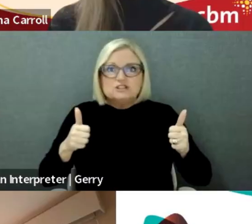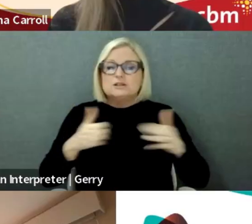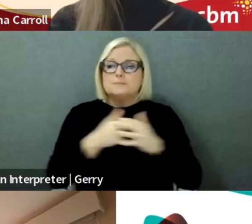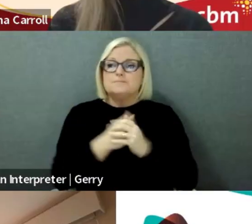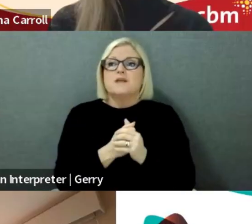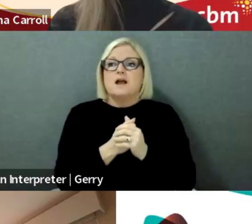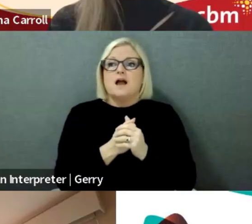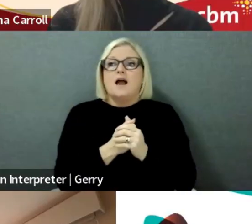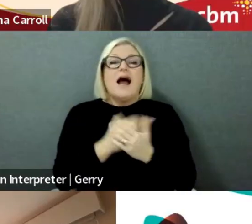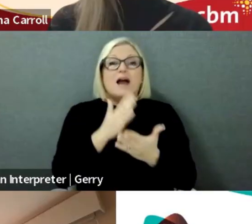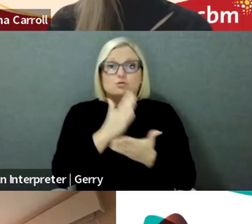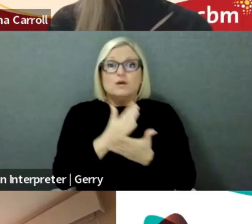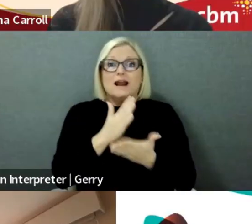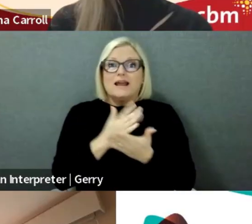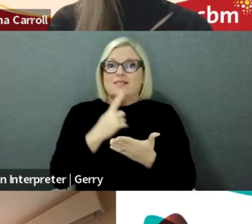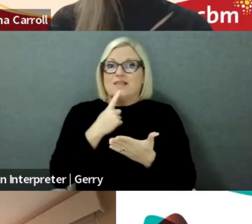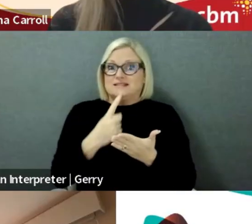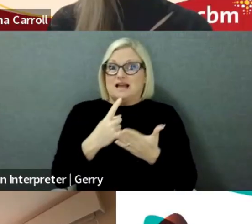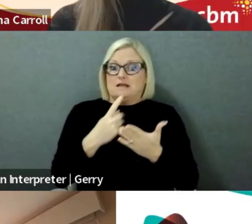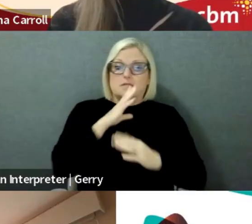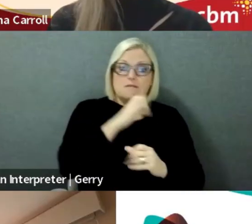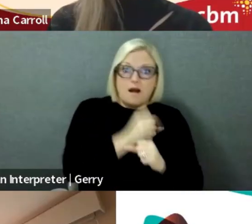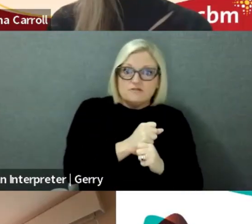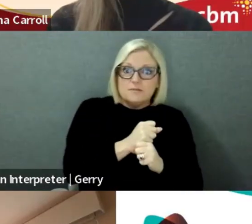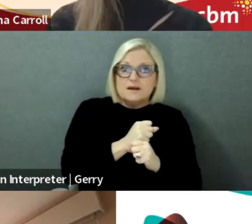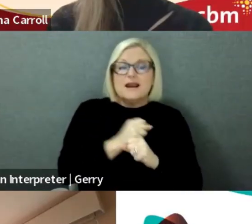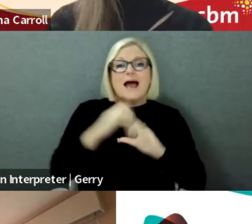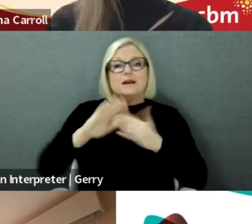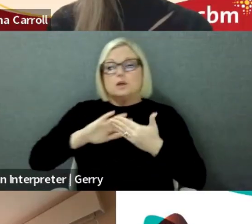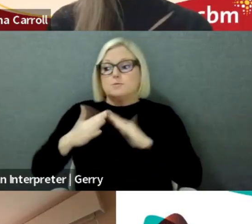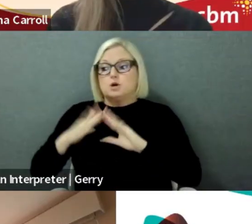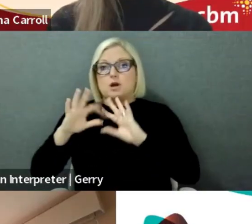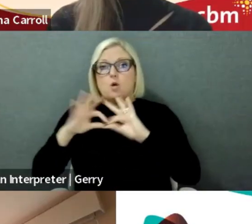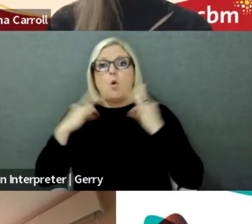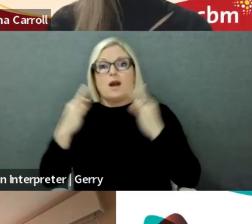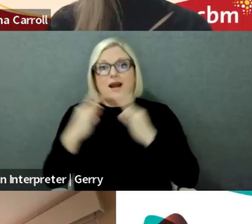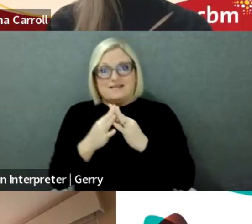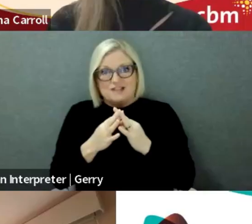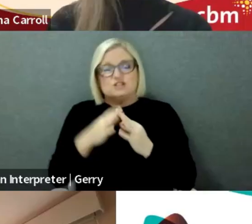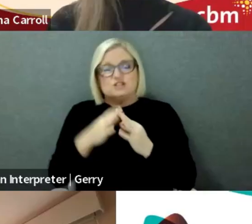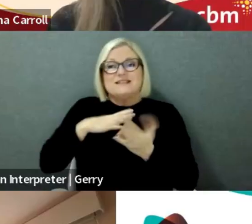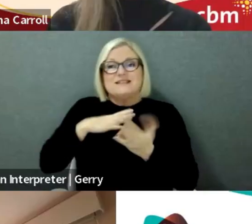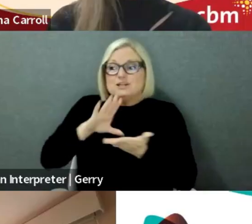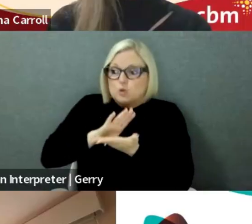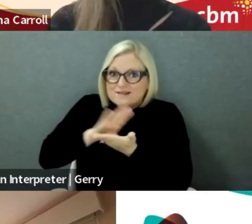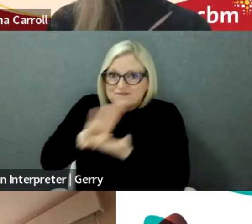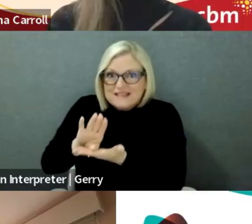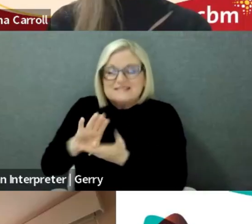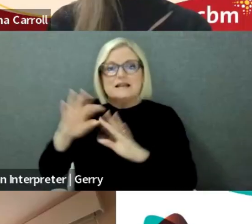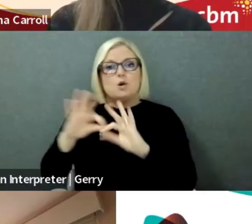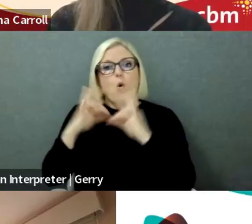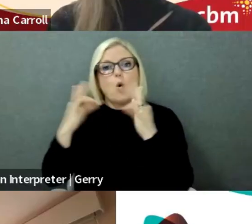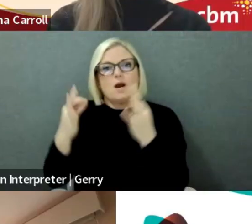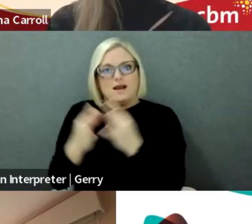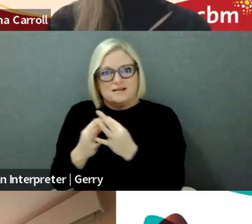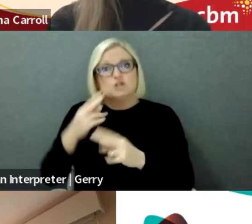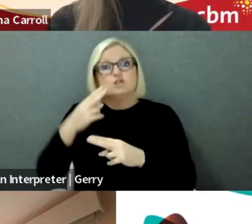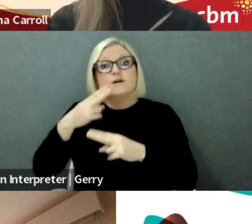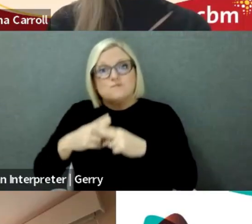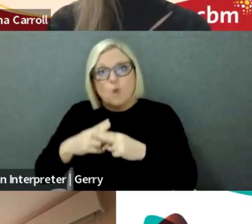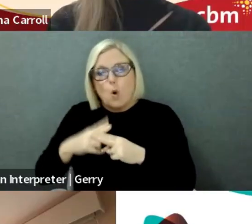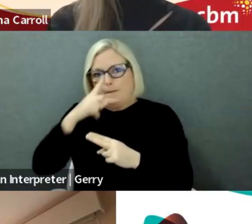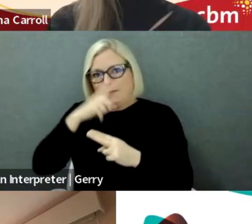donors to prioritise community-based approaches, to invest in organisations of persons with disabilities, and align laws and policies